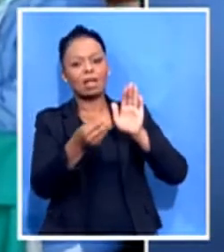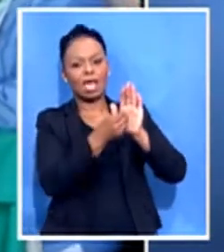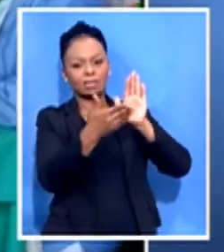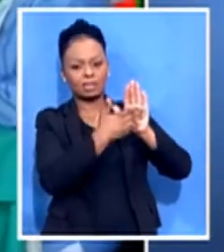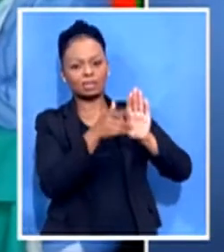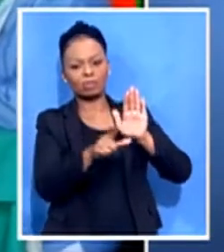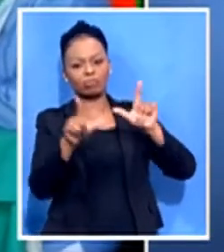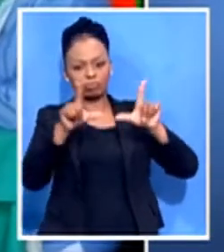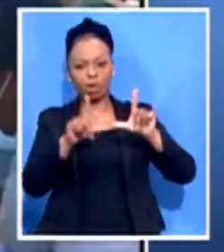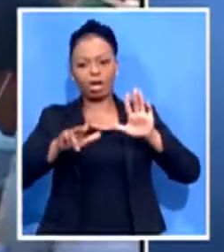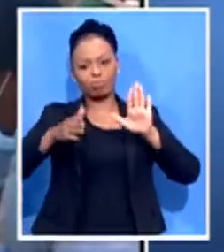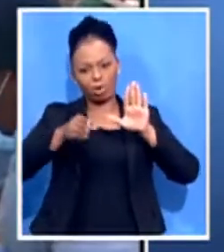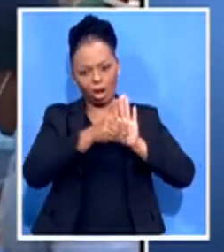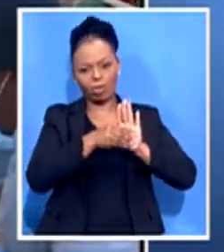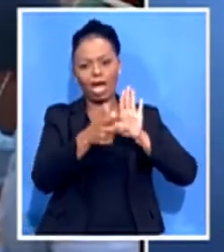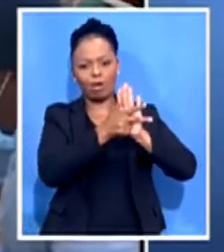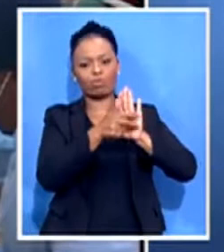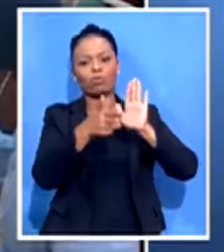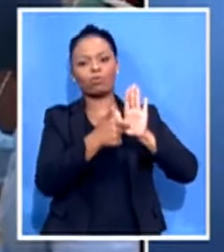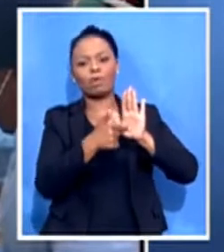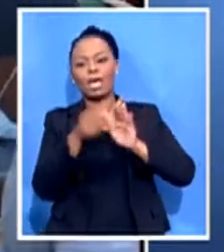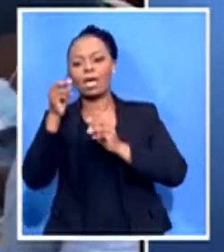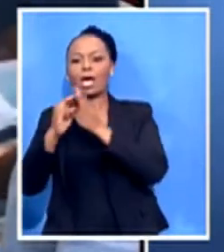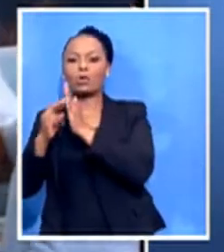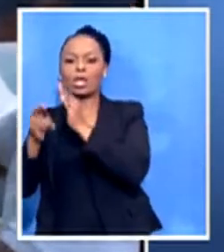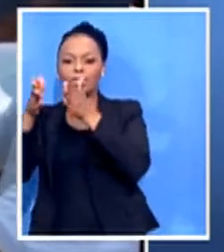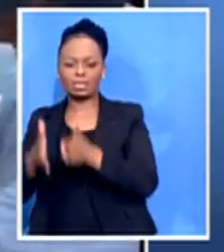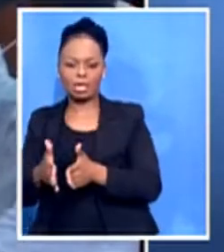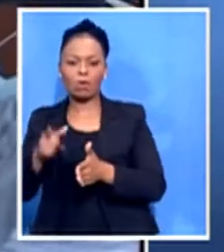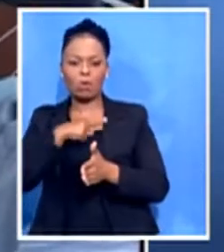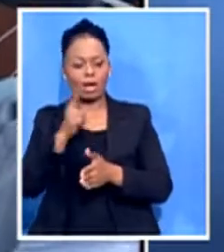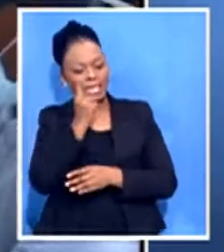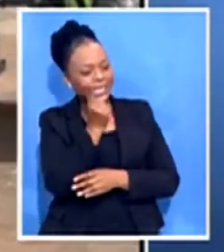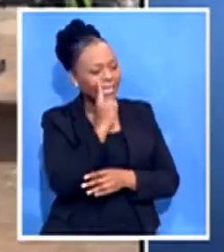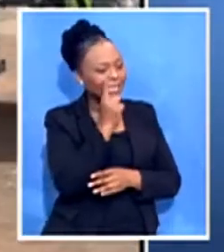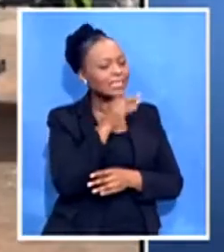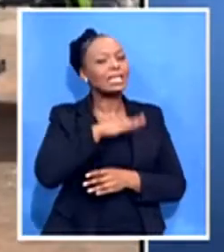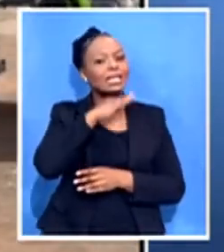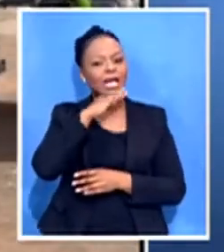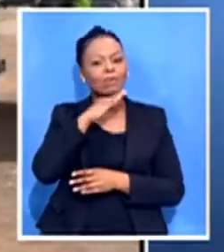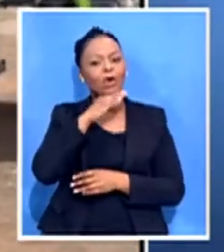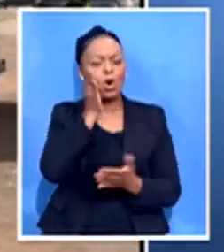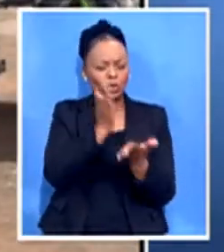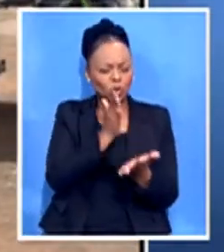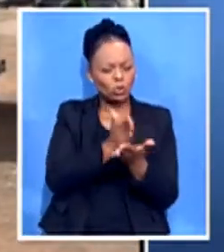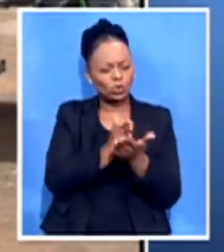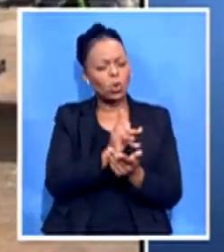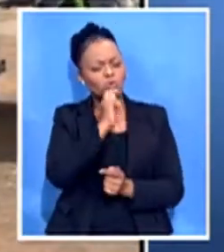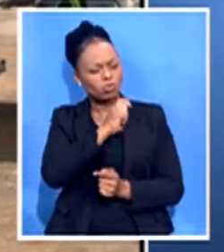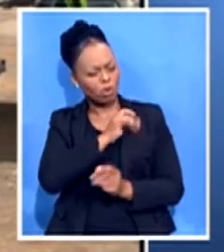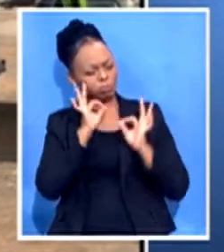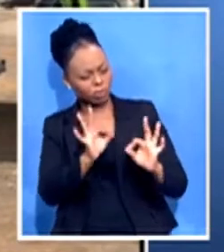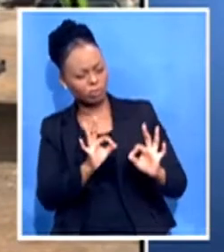the vaccine has been tested enough to be given to the public, but we should